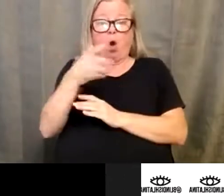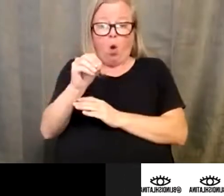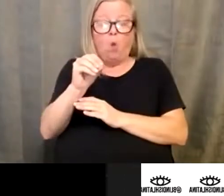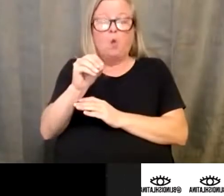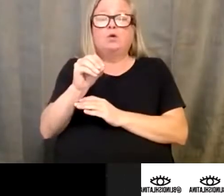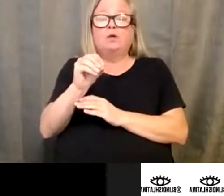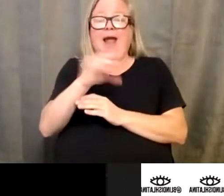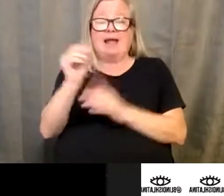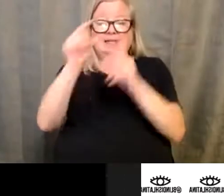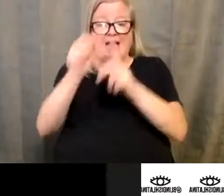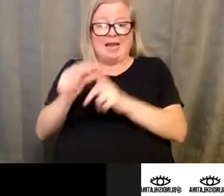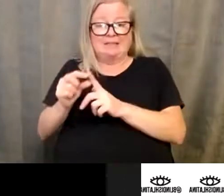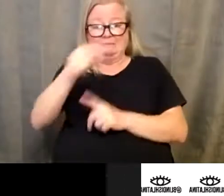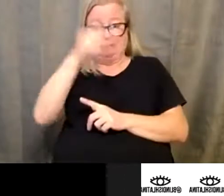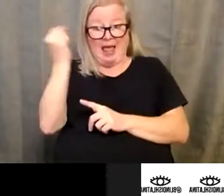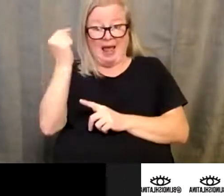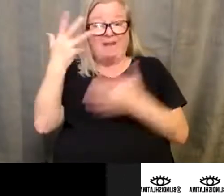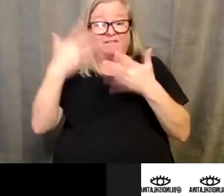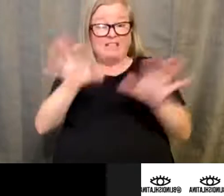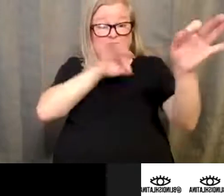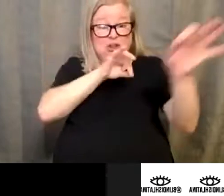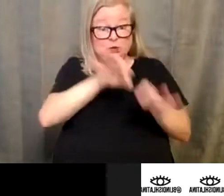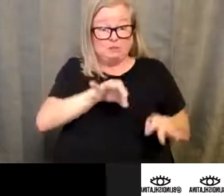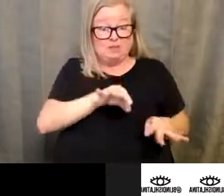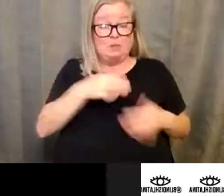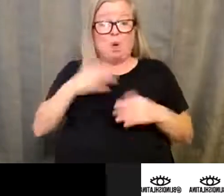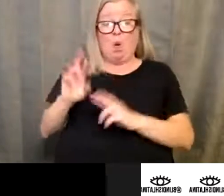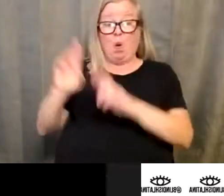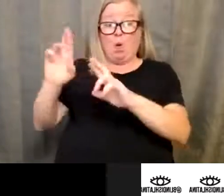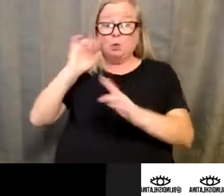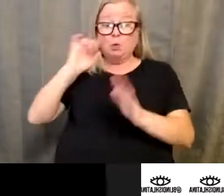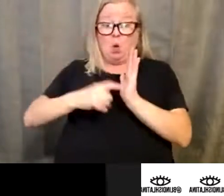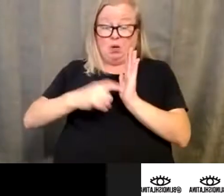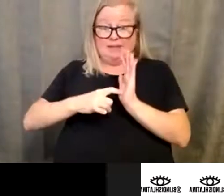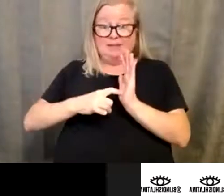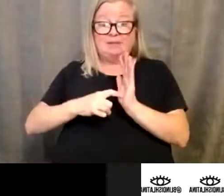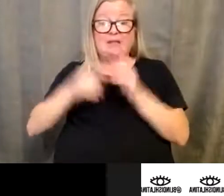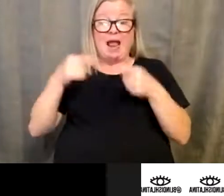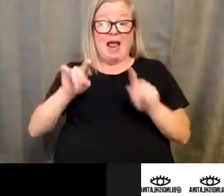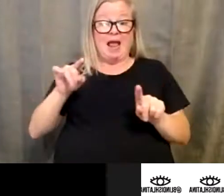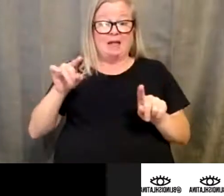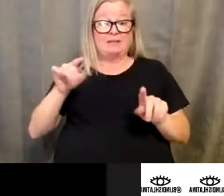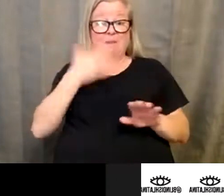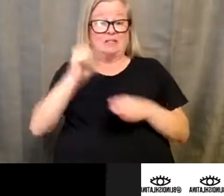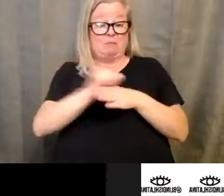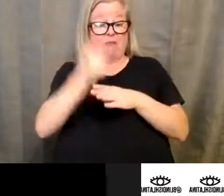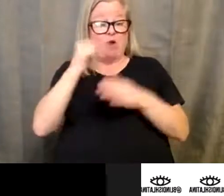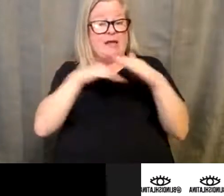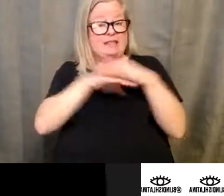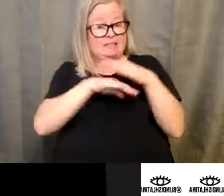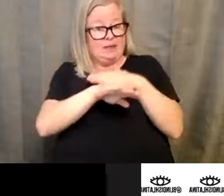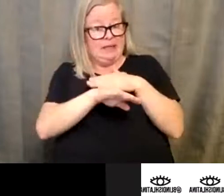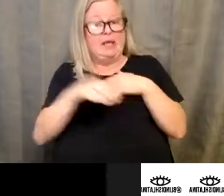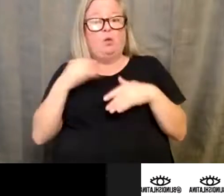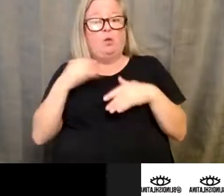Black. Now that we've done our description, which we hope that you're noticing as a best practice for accessibility, we're going